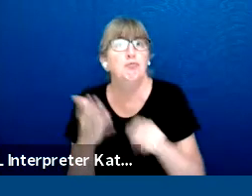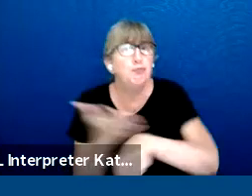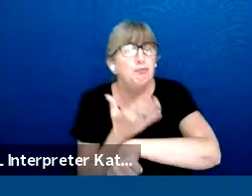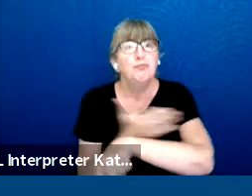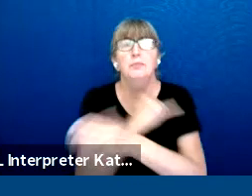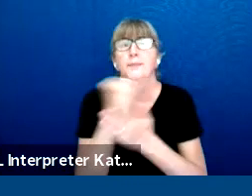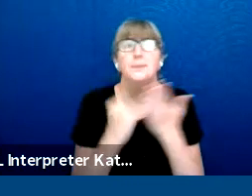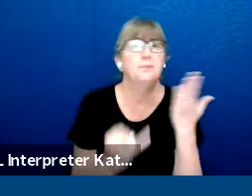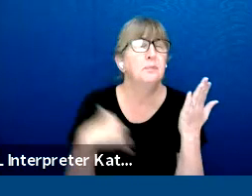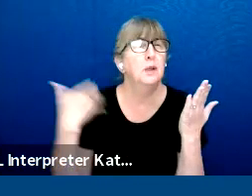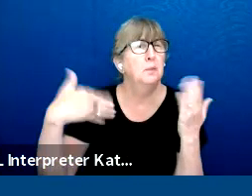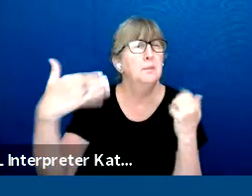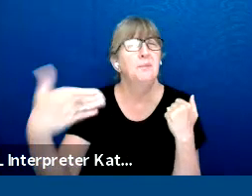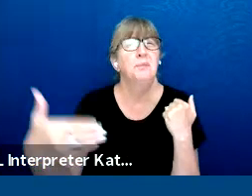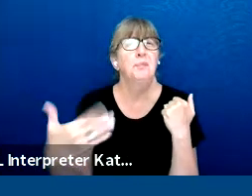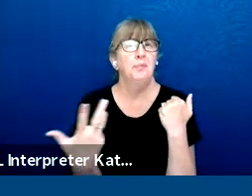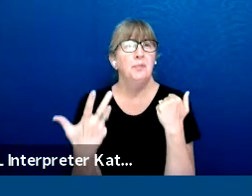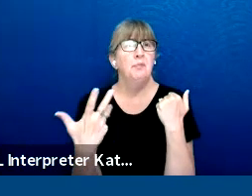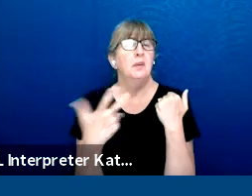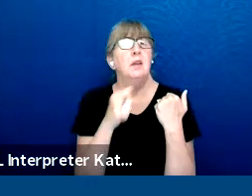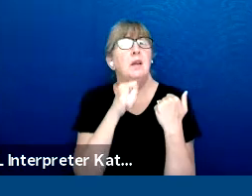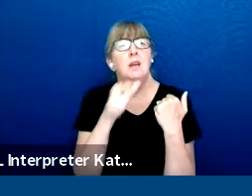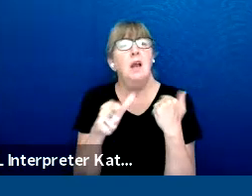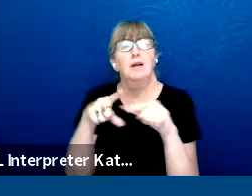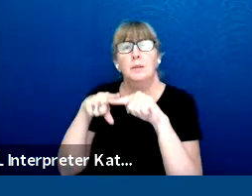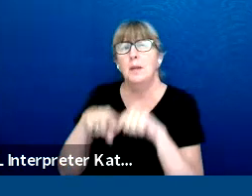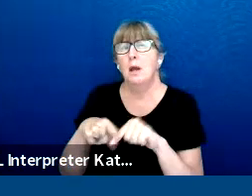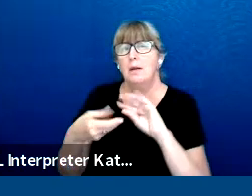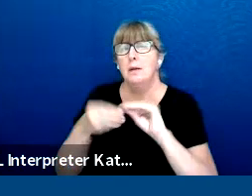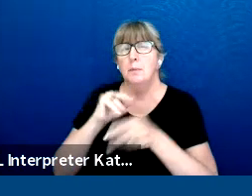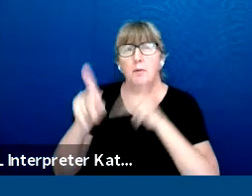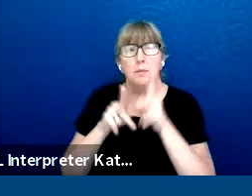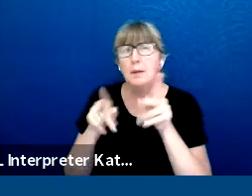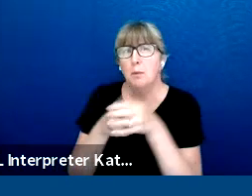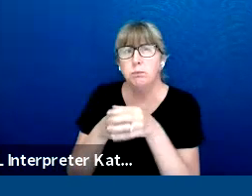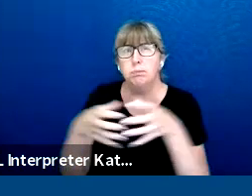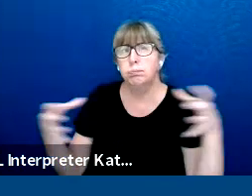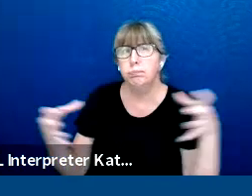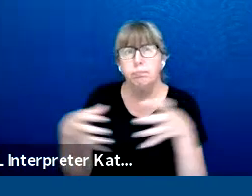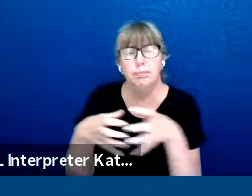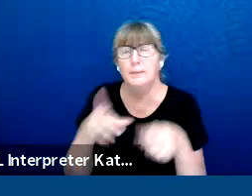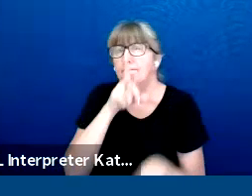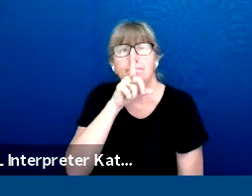periodically. They aren't updated based solely on population changes to an area.